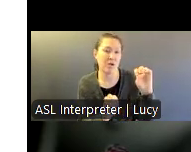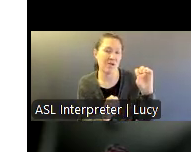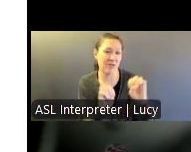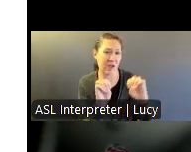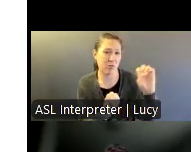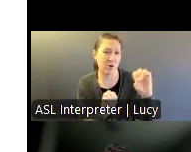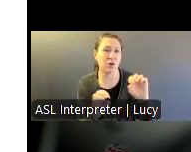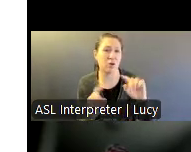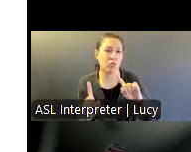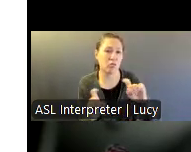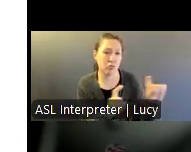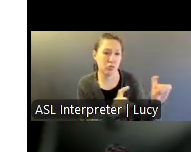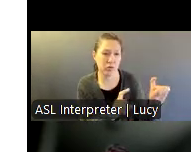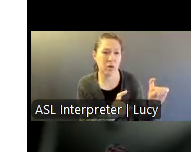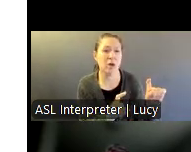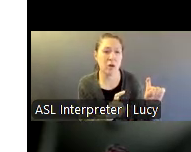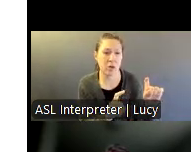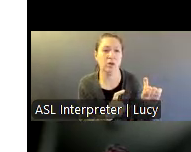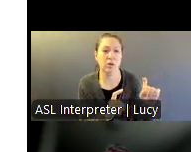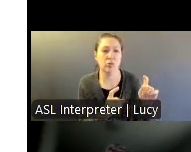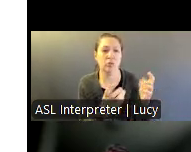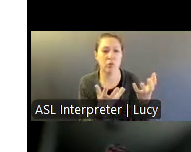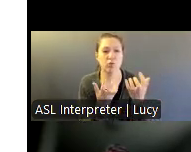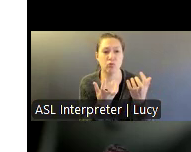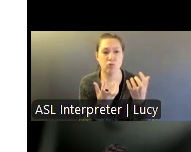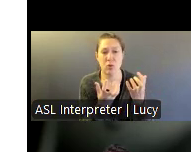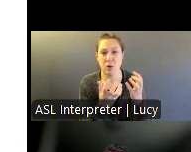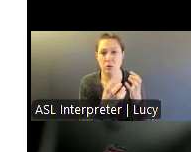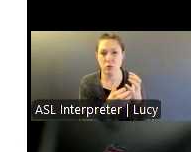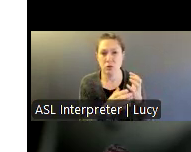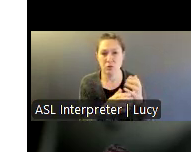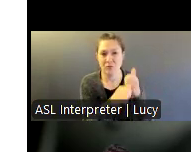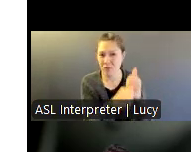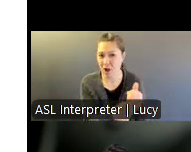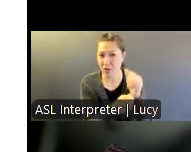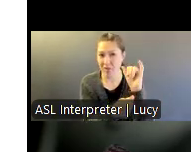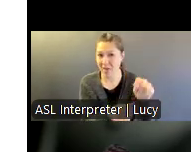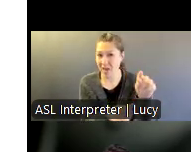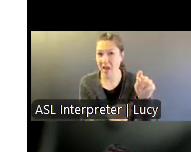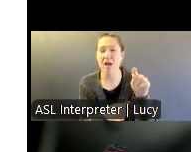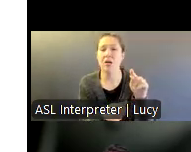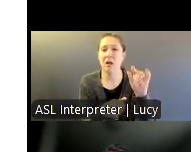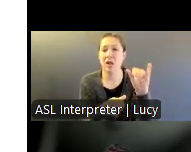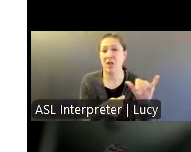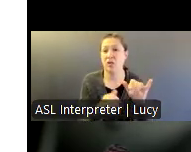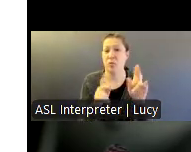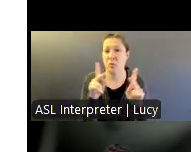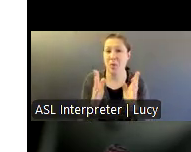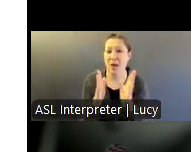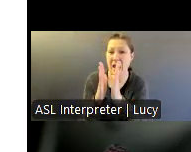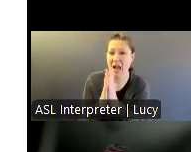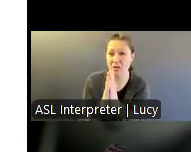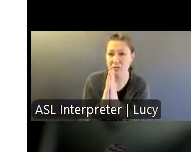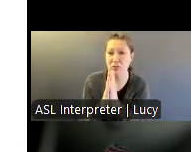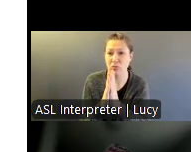we wanted to implement it to make sure that we're being responsive to what folks are looking for out of these meetings. And that